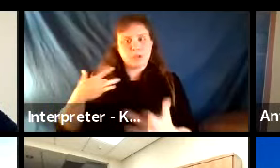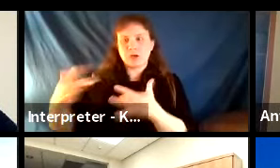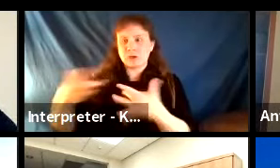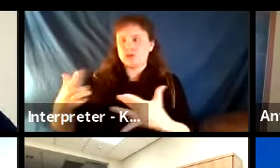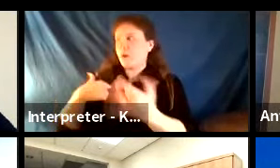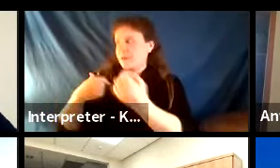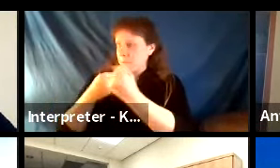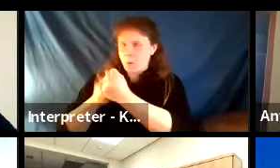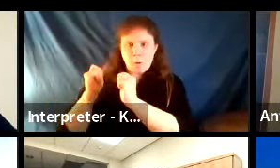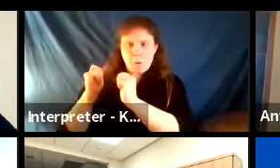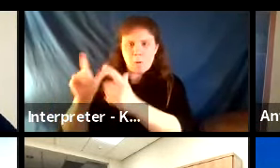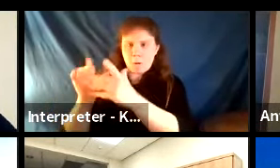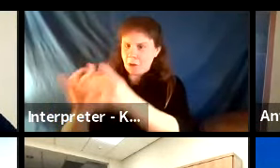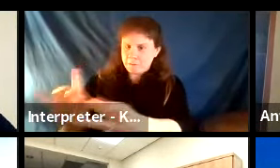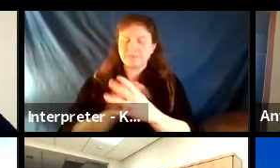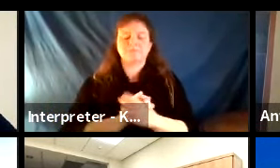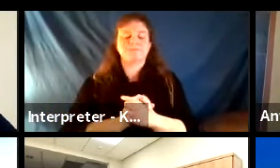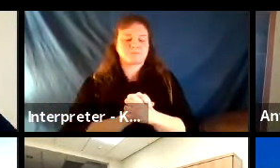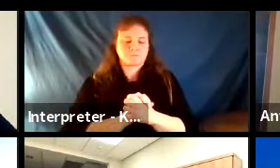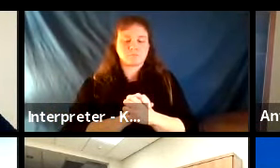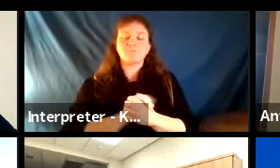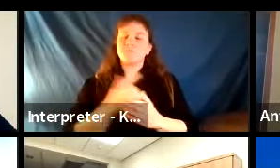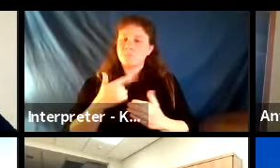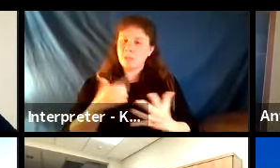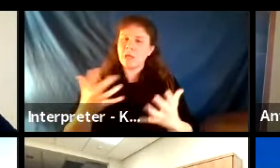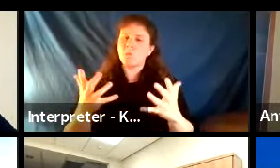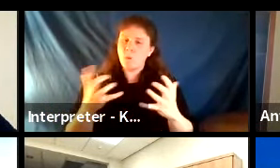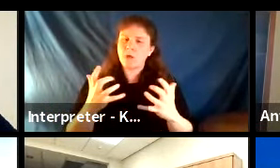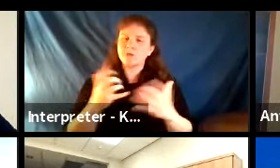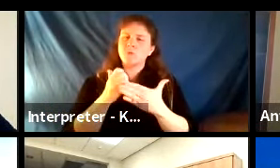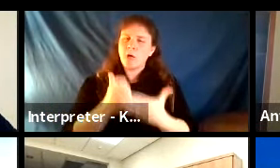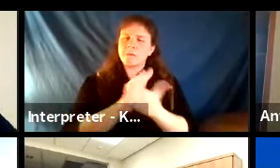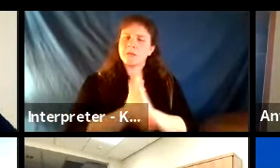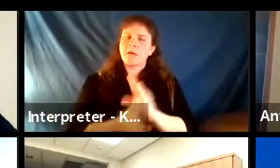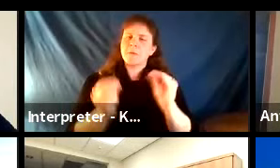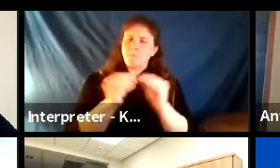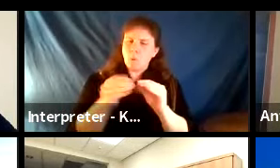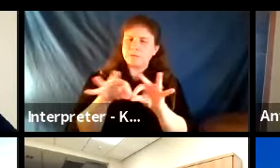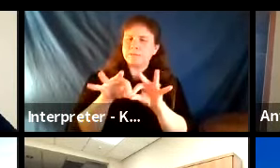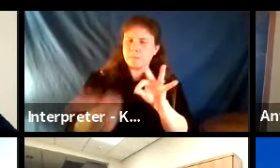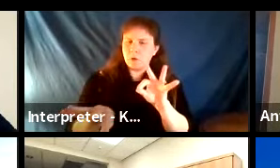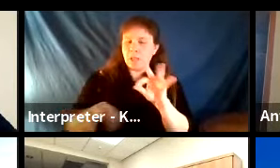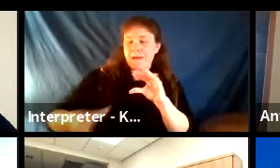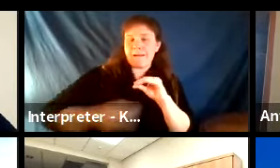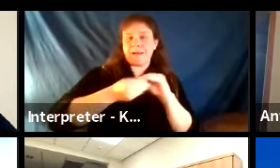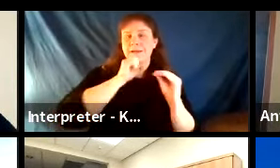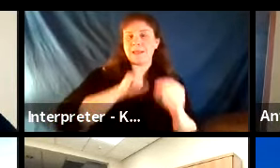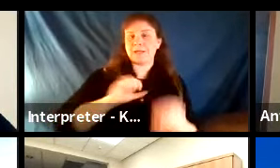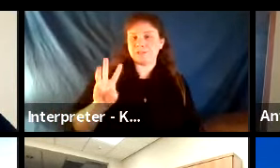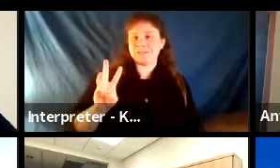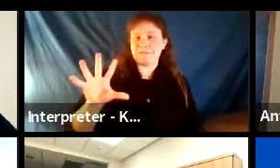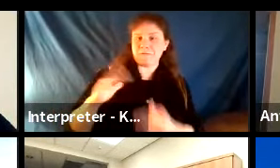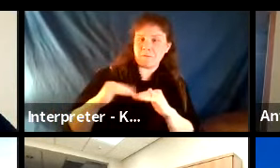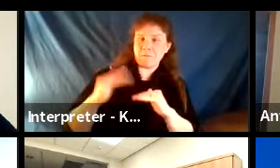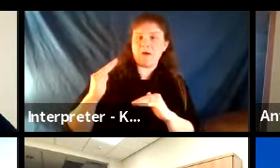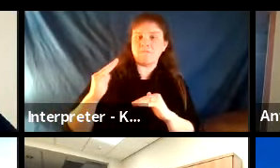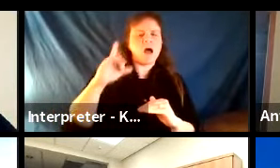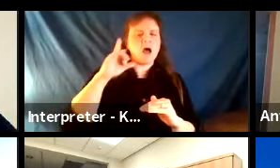think what I want to add, and again, simplifying and adding 65 to this group is a good one.